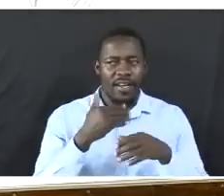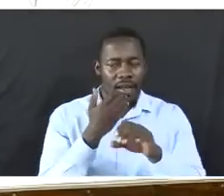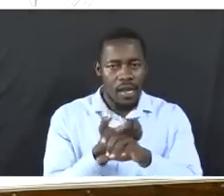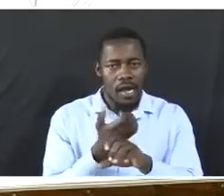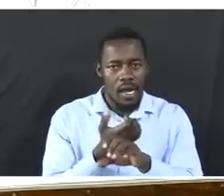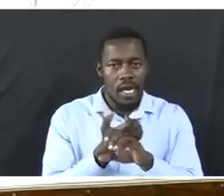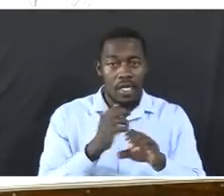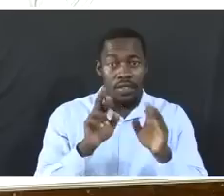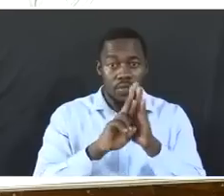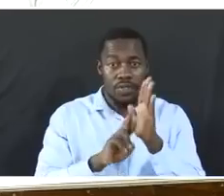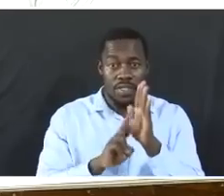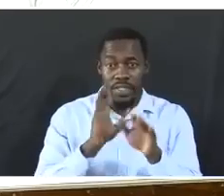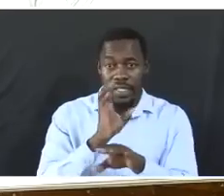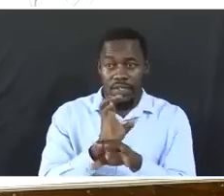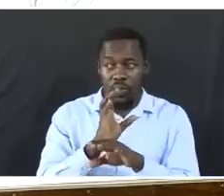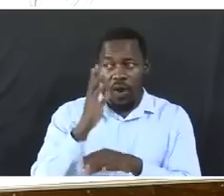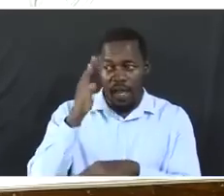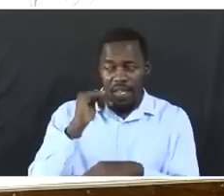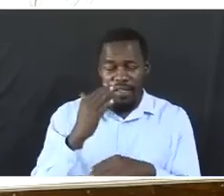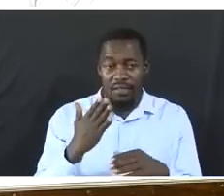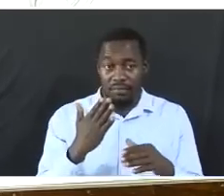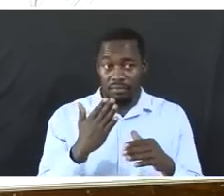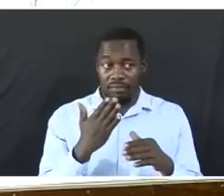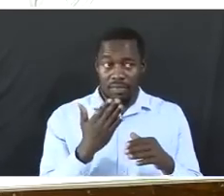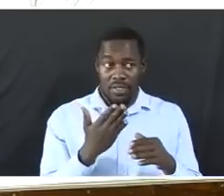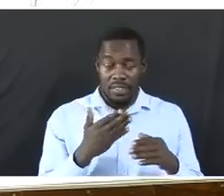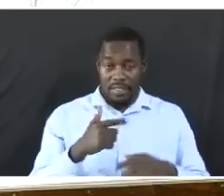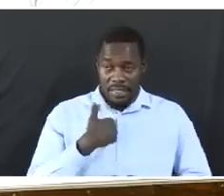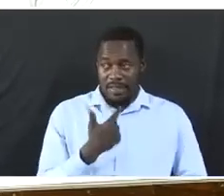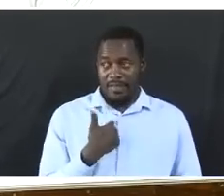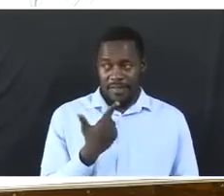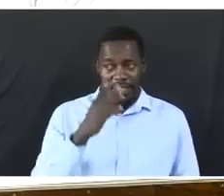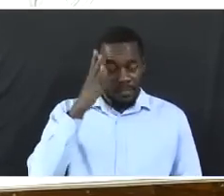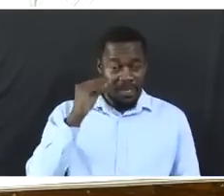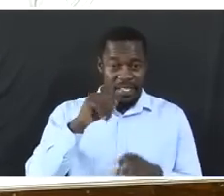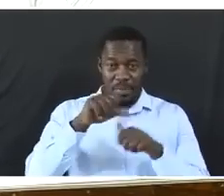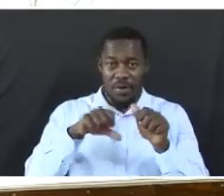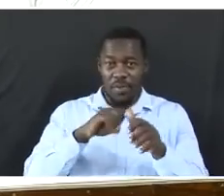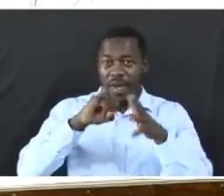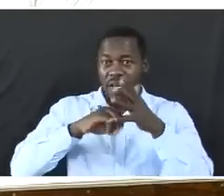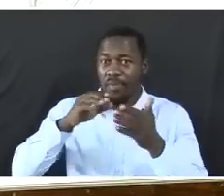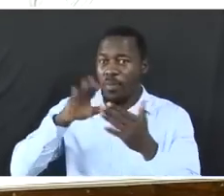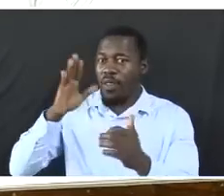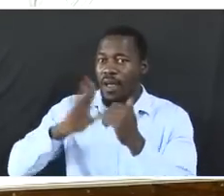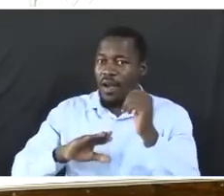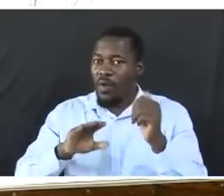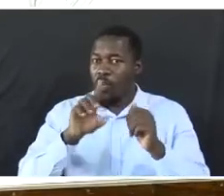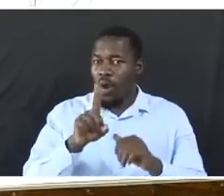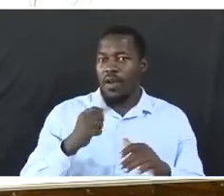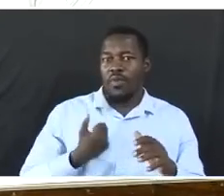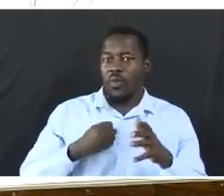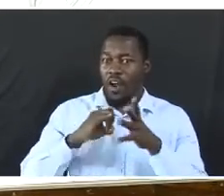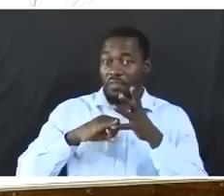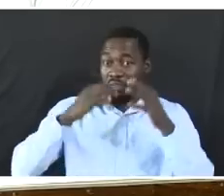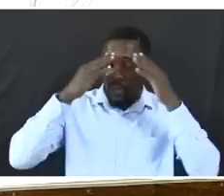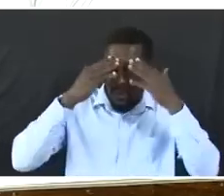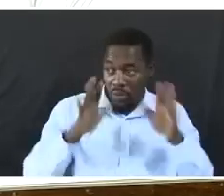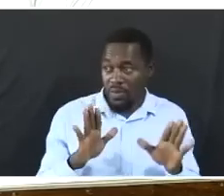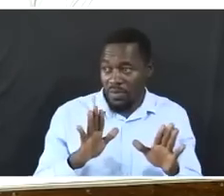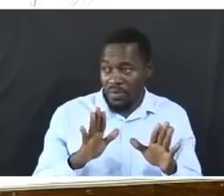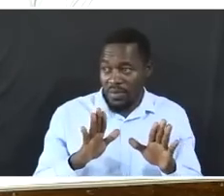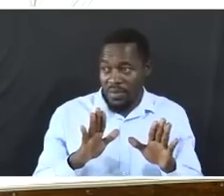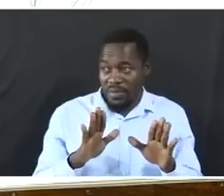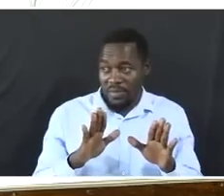let it go like that. We will come to a point. We must gain a deep understanding, and he will show us what to